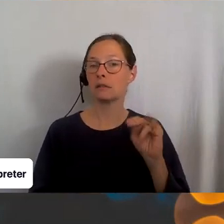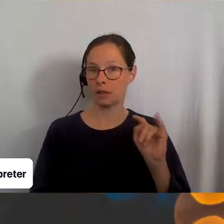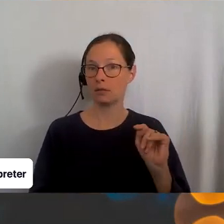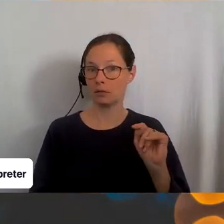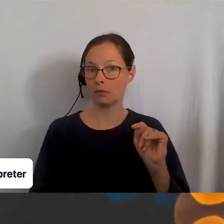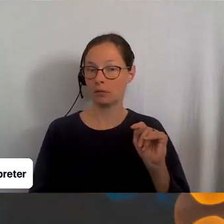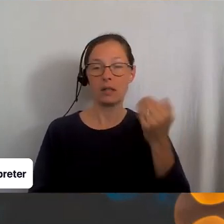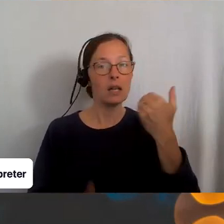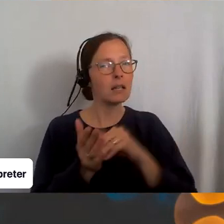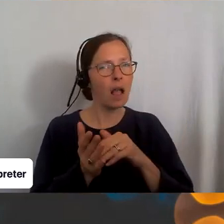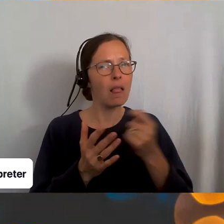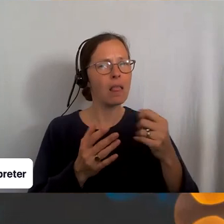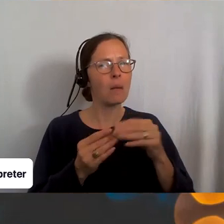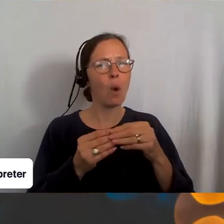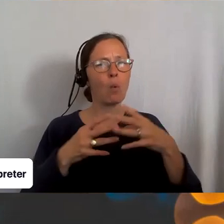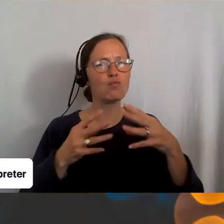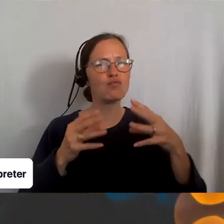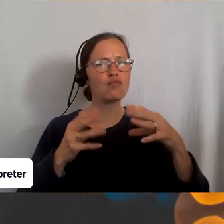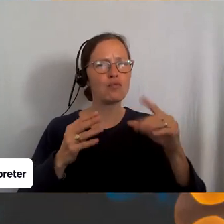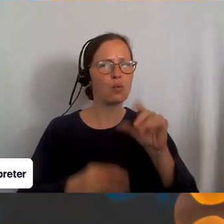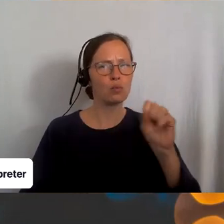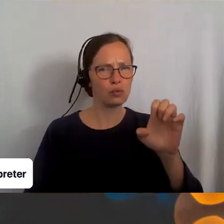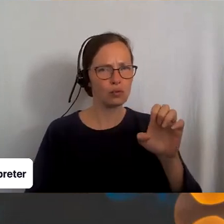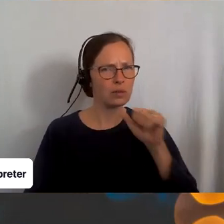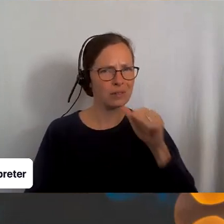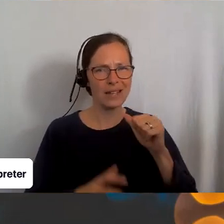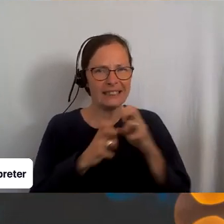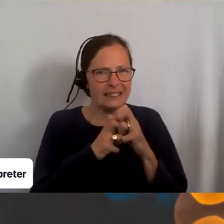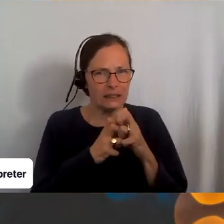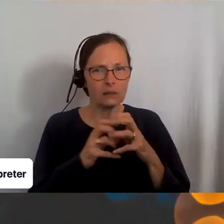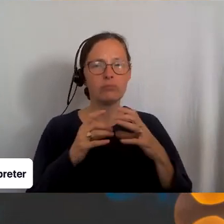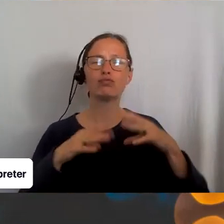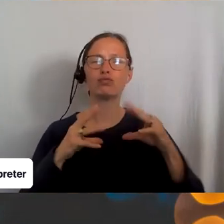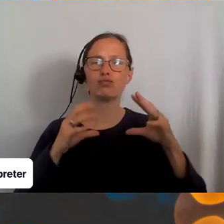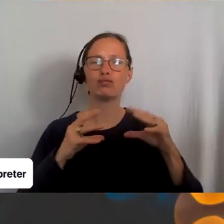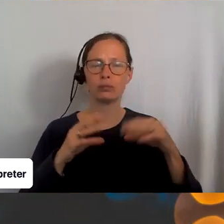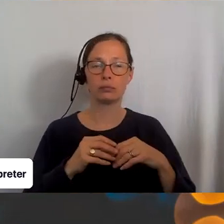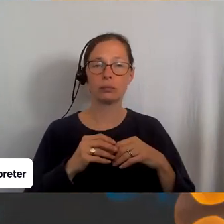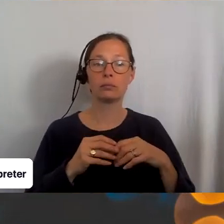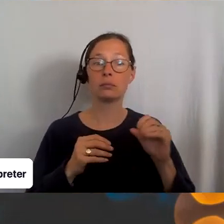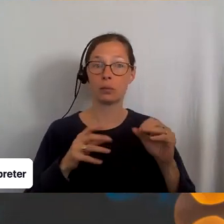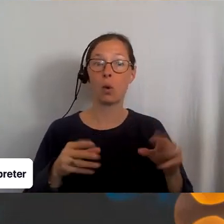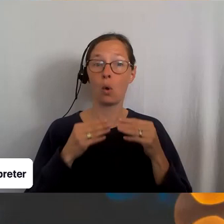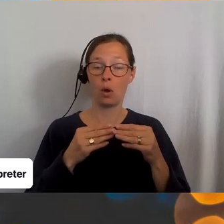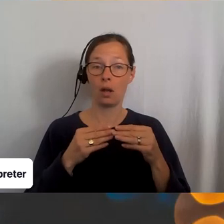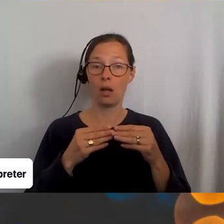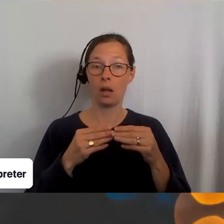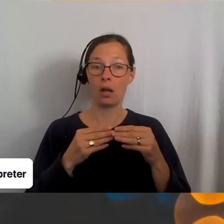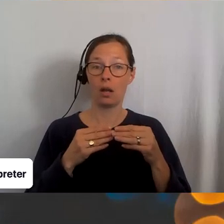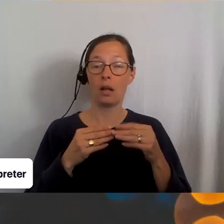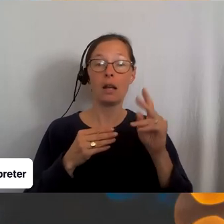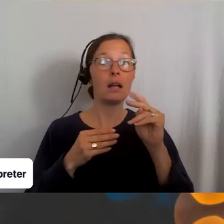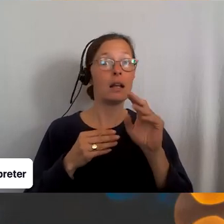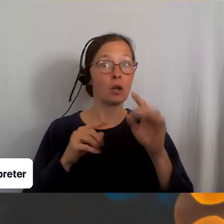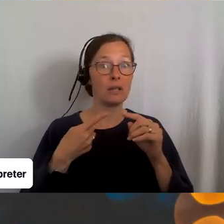kind of loosely. Now you've got 2 stitches on the new needle. Hold all these. Take the tip of your